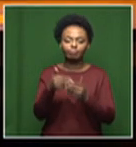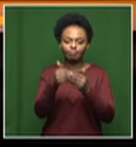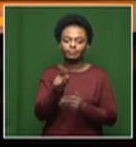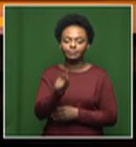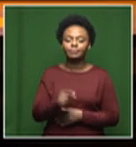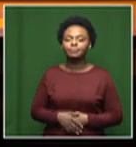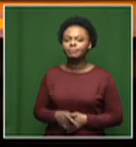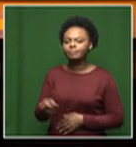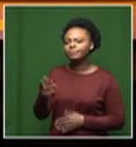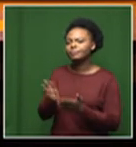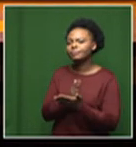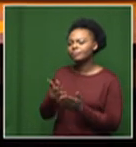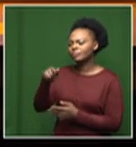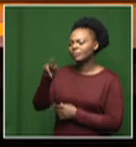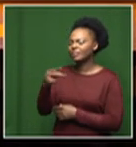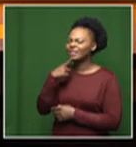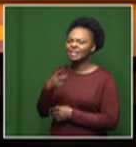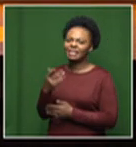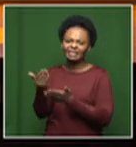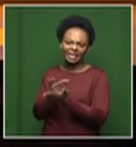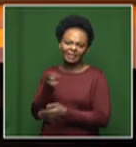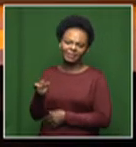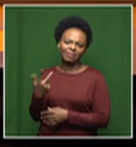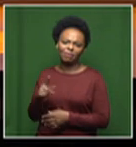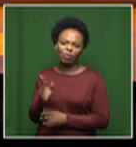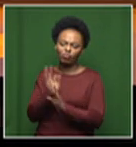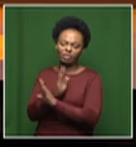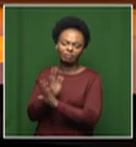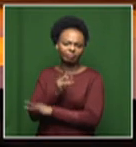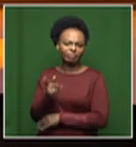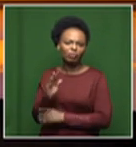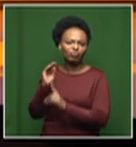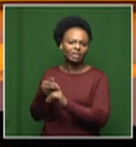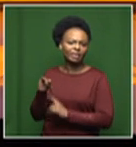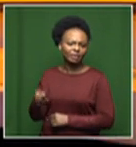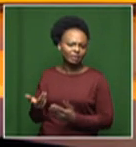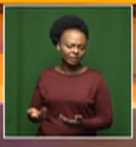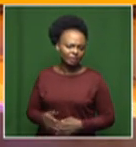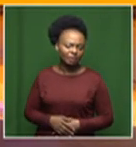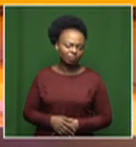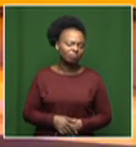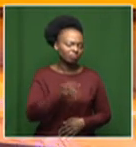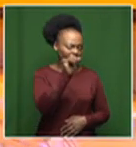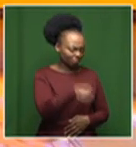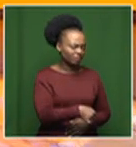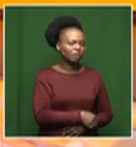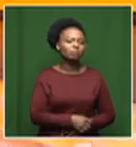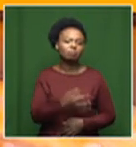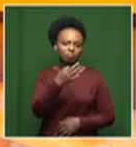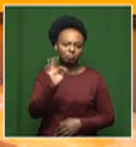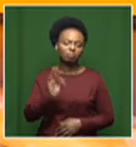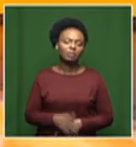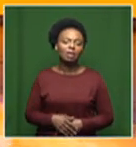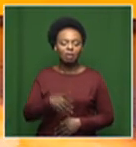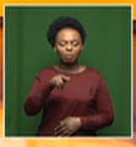and believed to be some of the safer methods of protecting our cash and data. Is it still the case? That is still the case. Okay. I think that we are